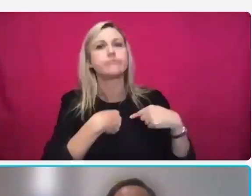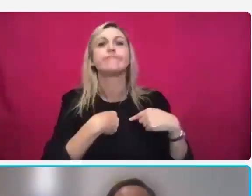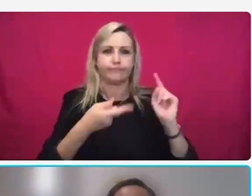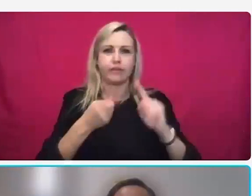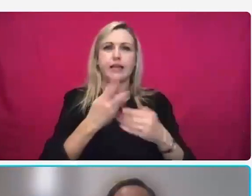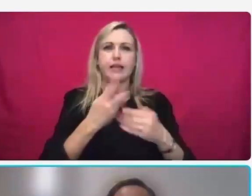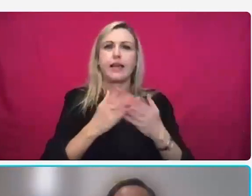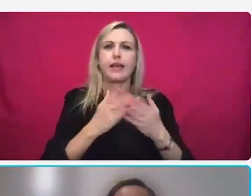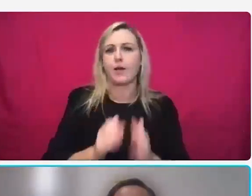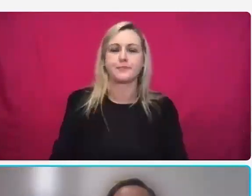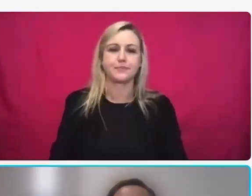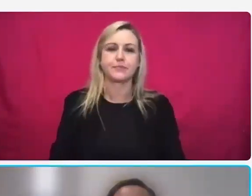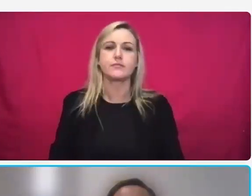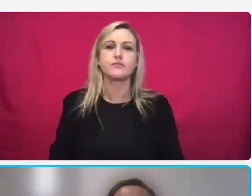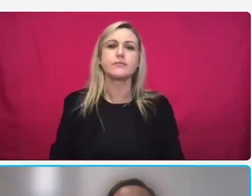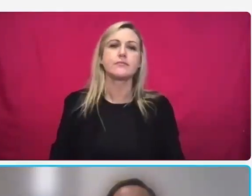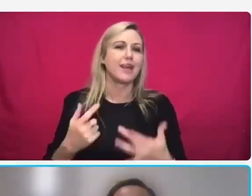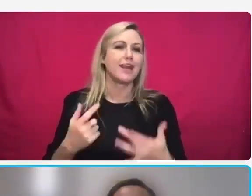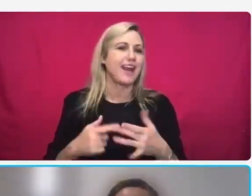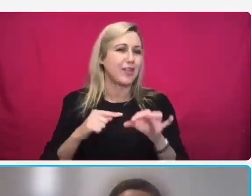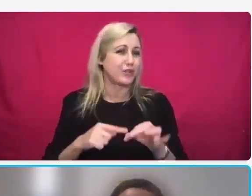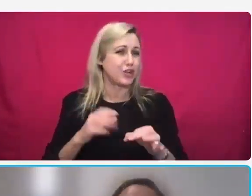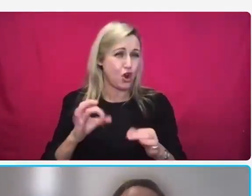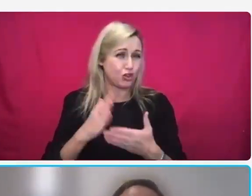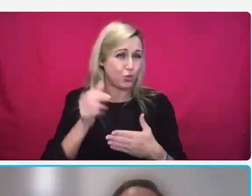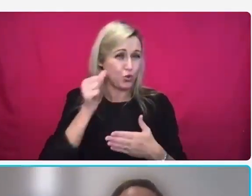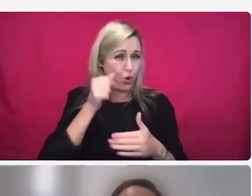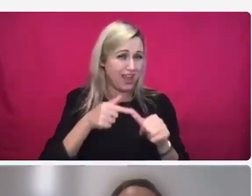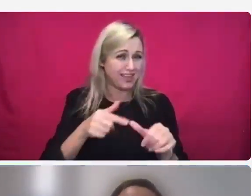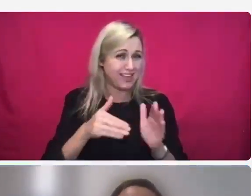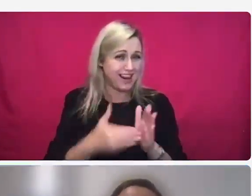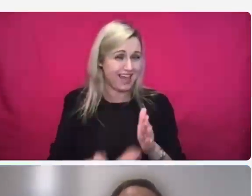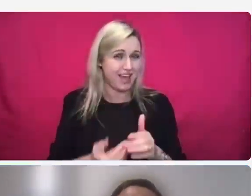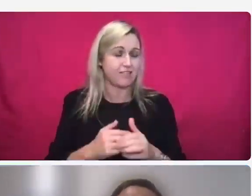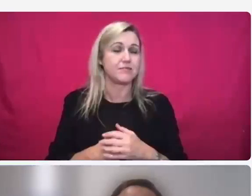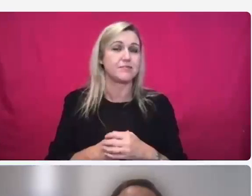So this might be one you have to take on notice, but it's come from the floor.